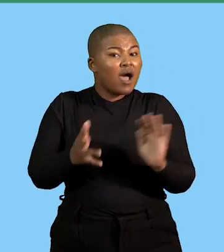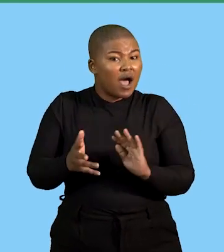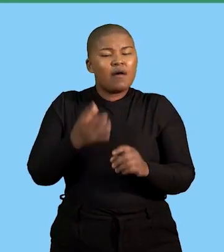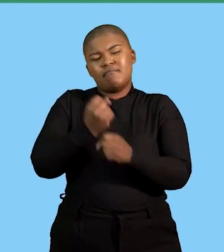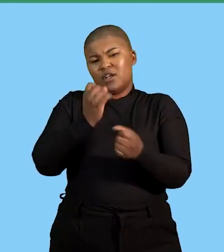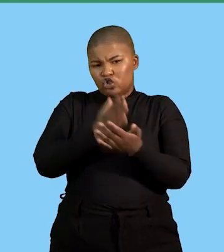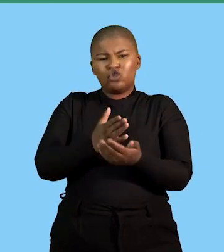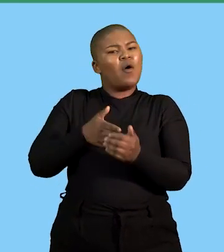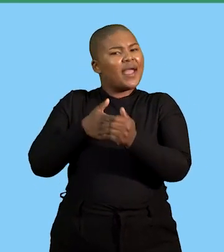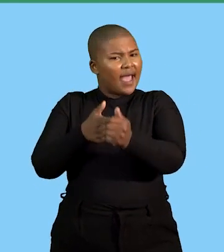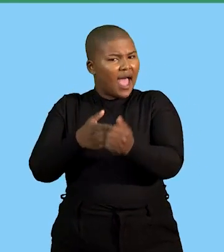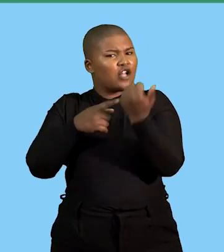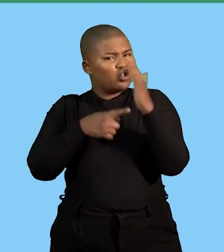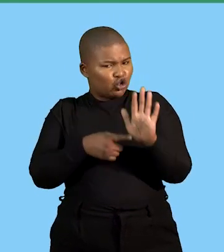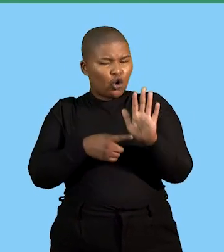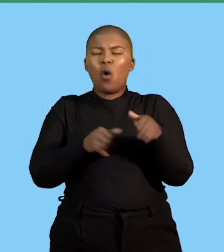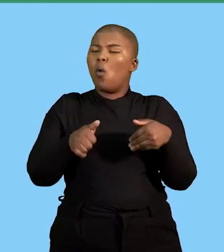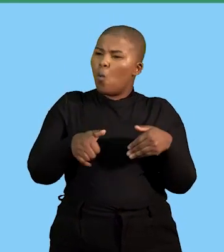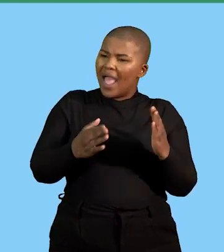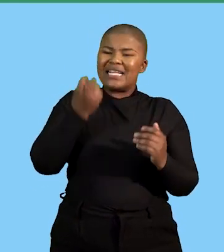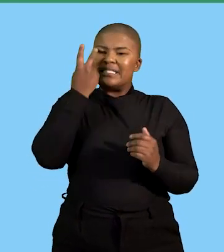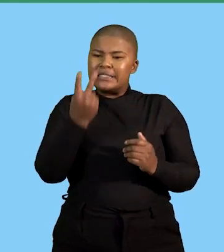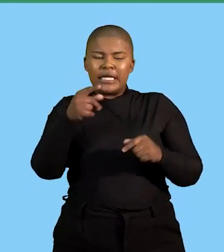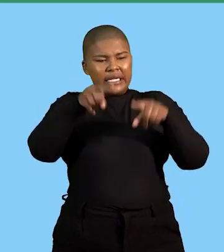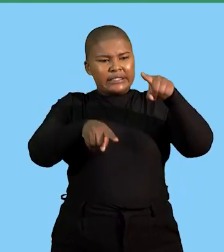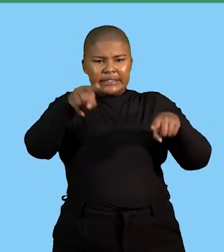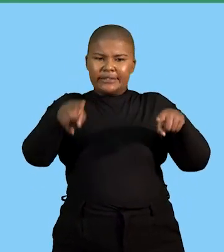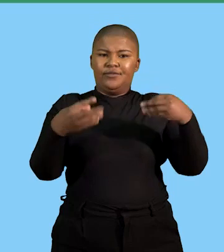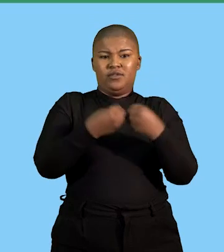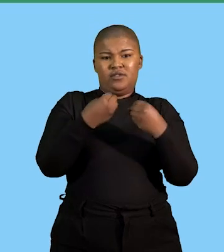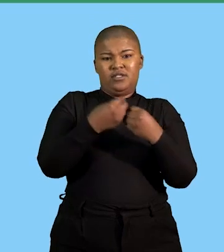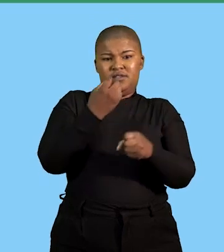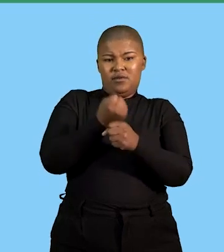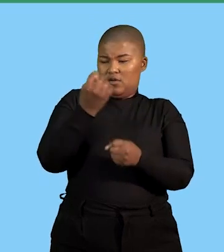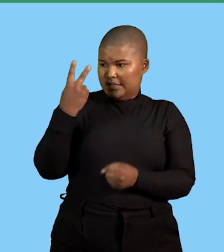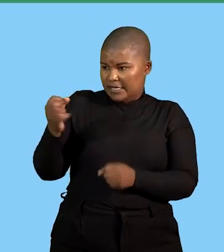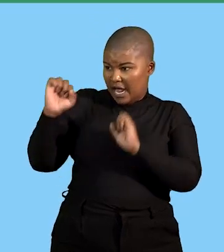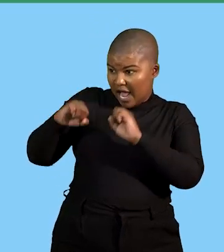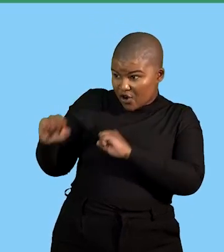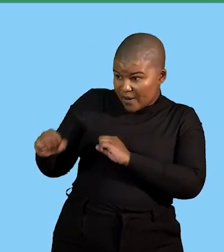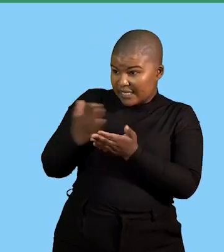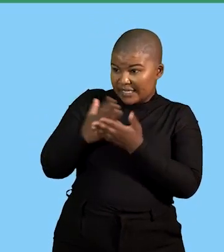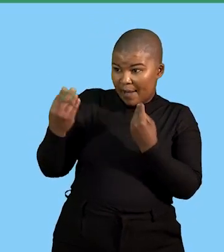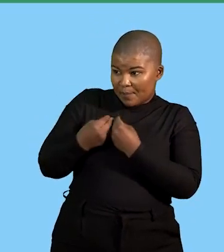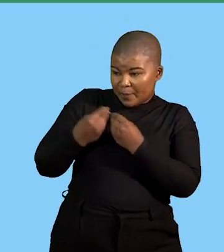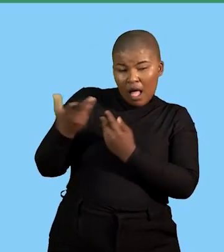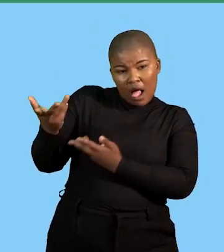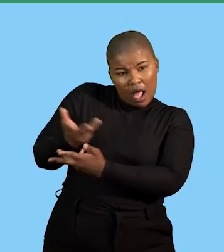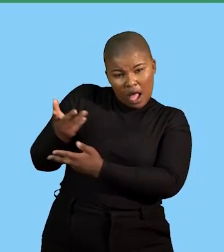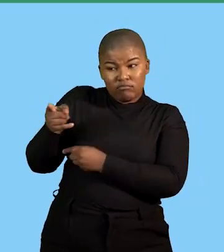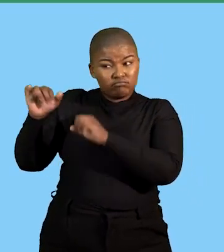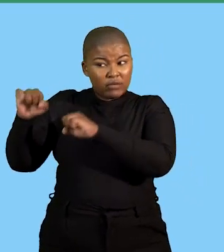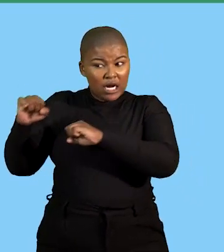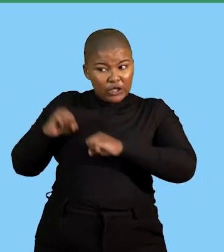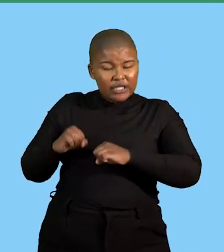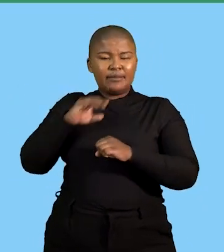such? Guide them through the alternatives. Make them see alternatives. Make them agree with some of the things so